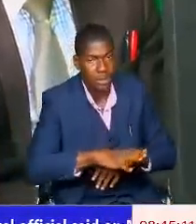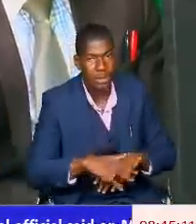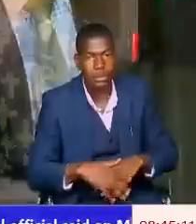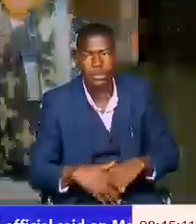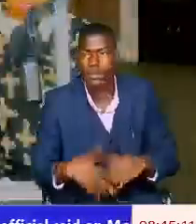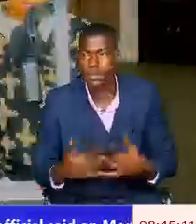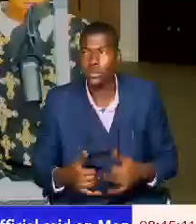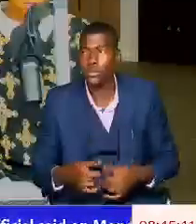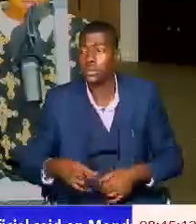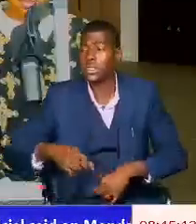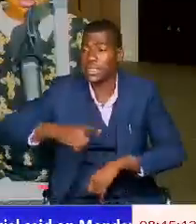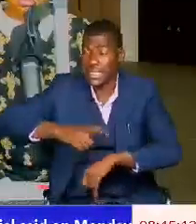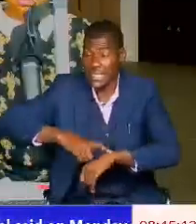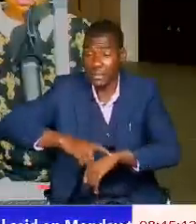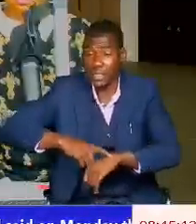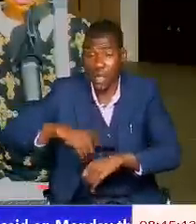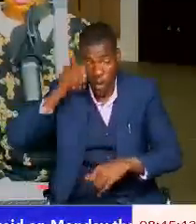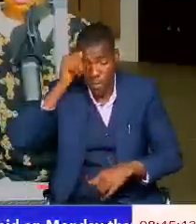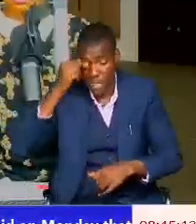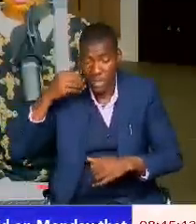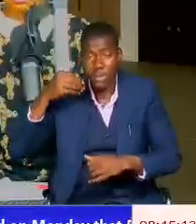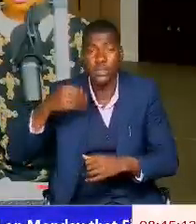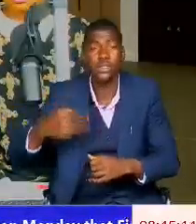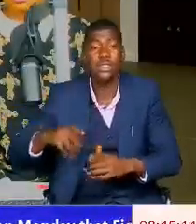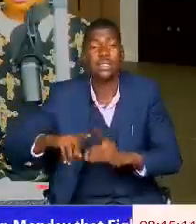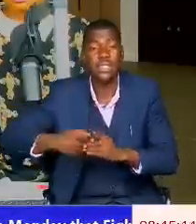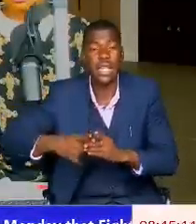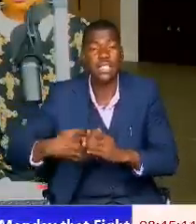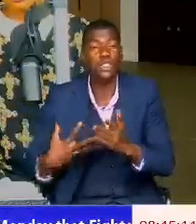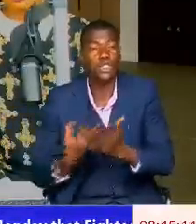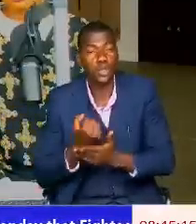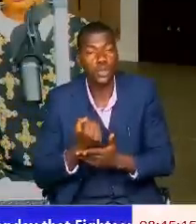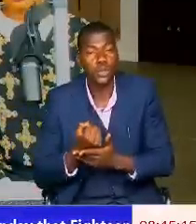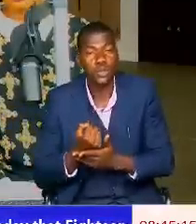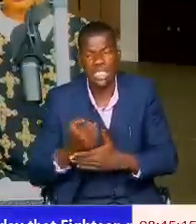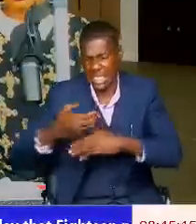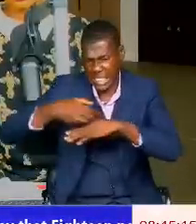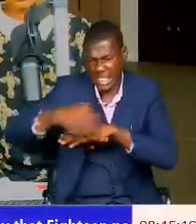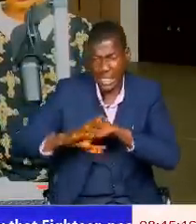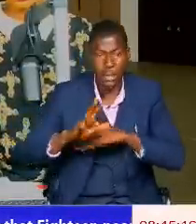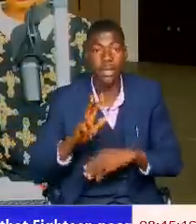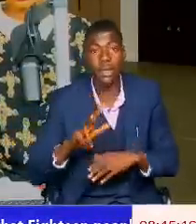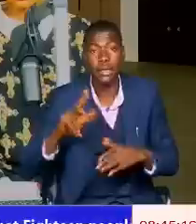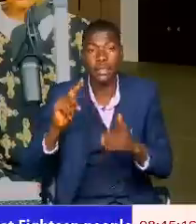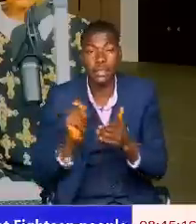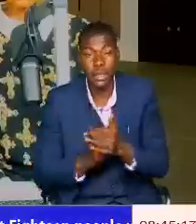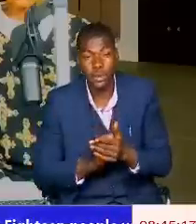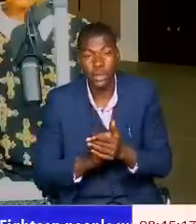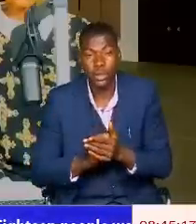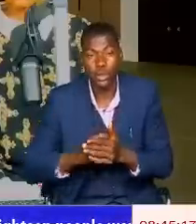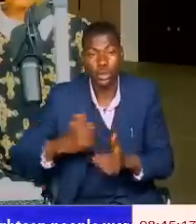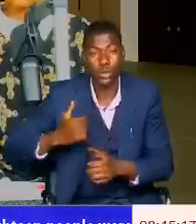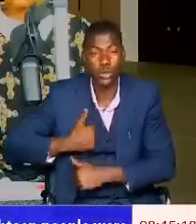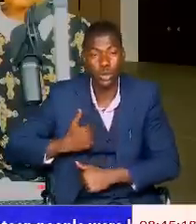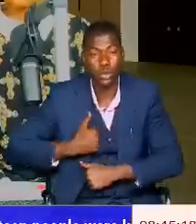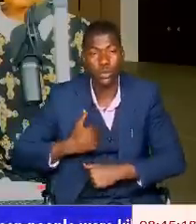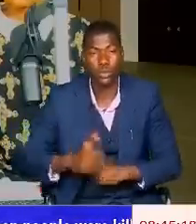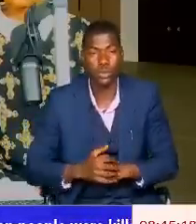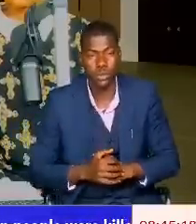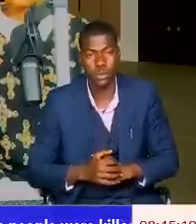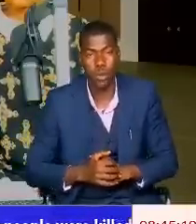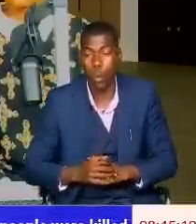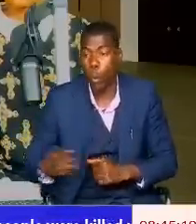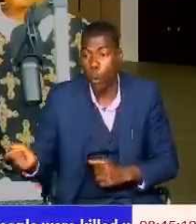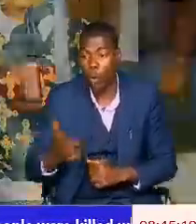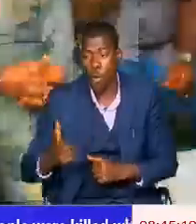enter newly, yes, sir. Now they dismiss those 3,000 soldiers. The 3,000 soldiers come meet me for papers. Yes,